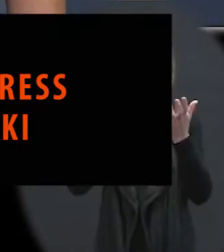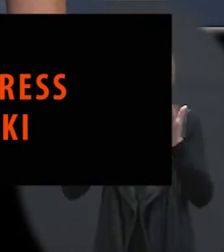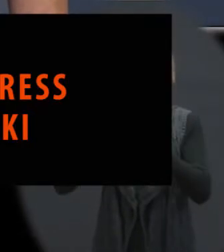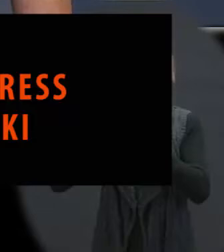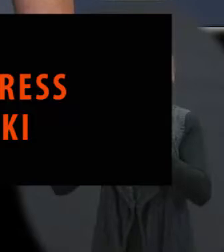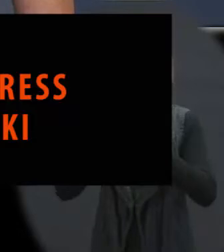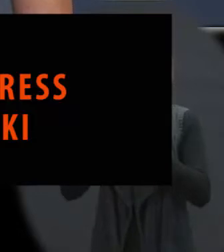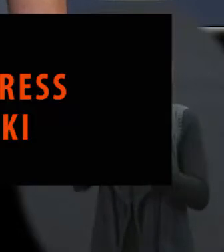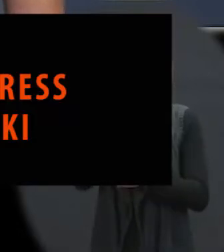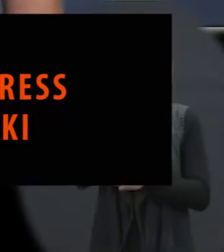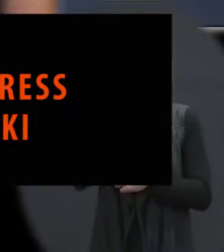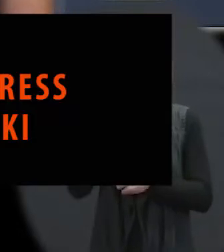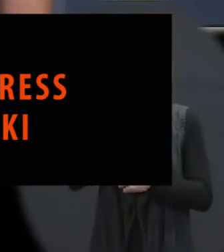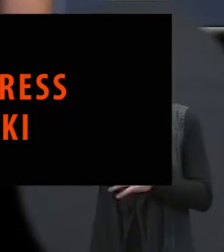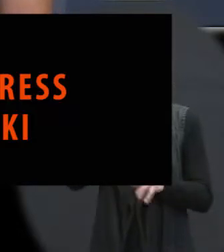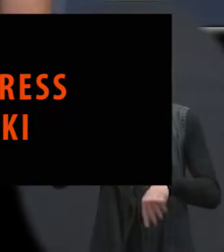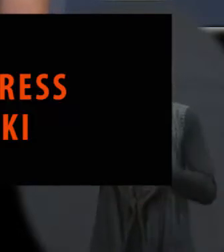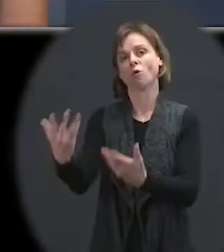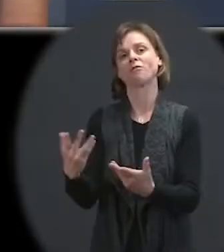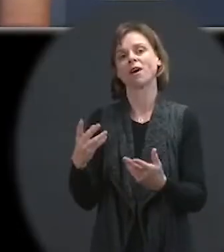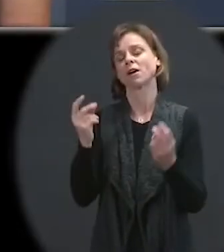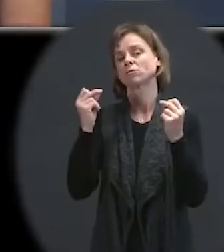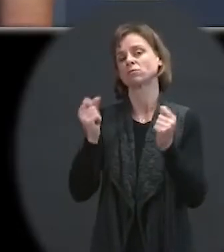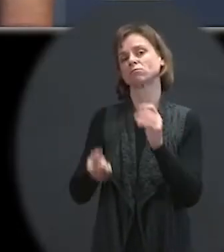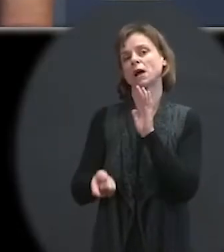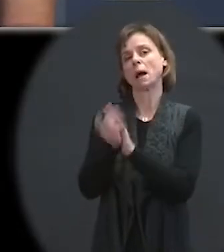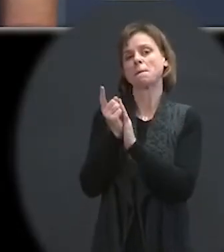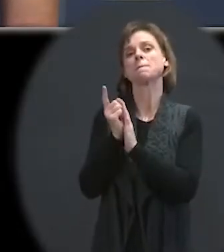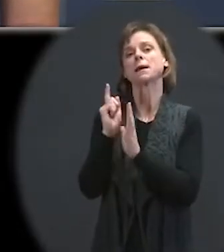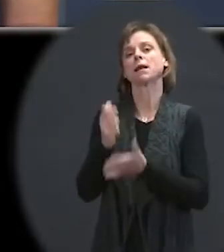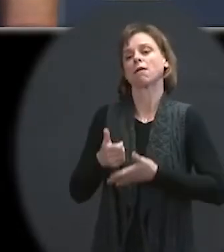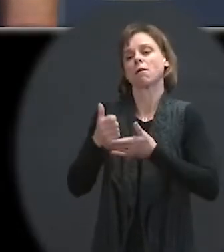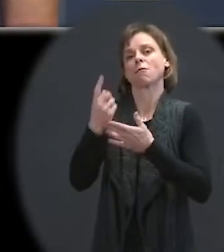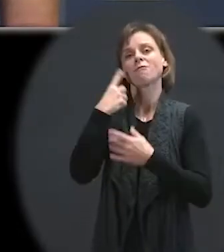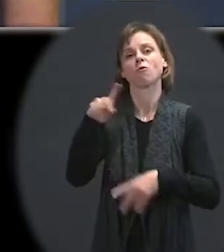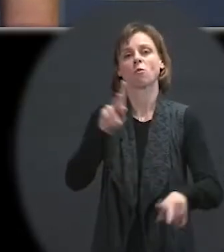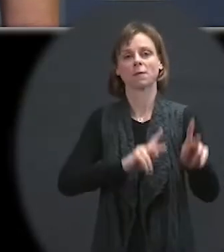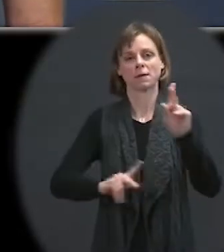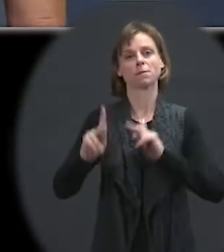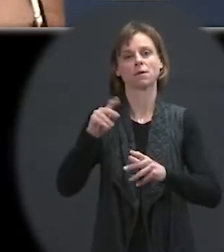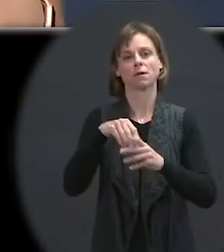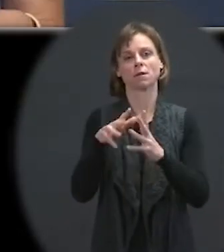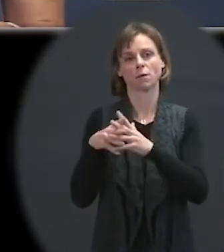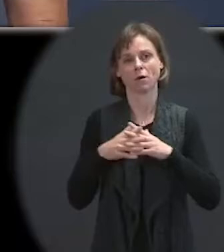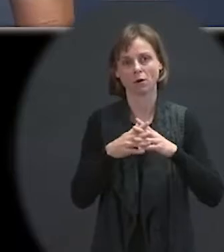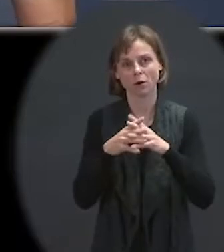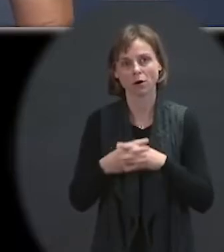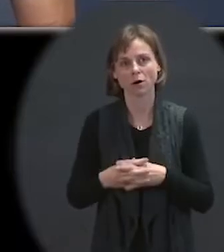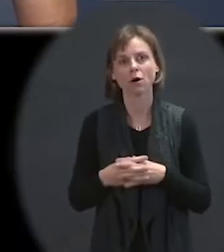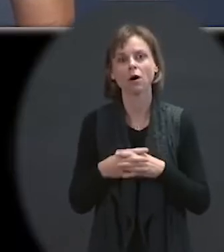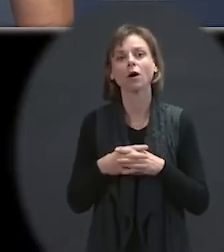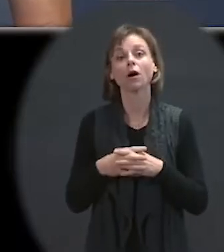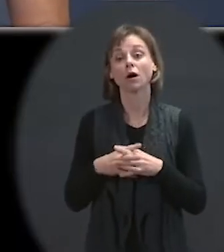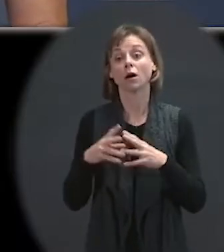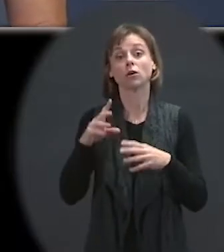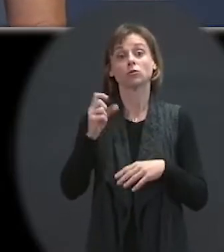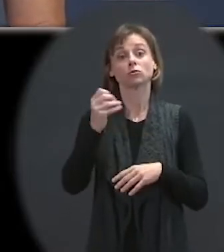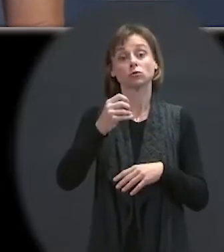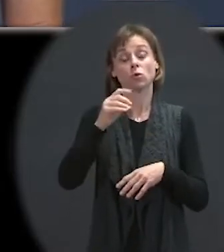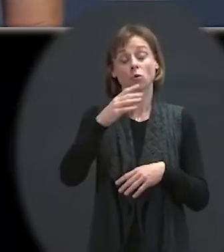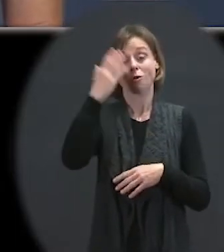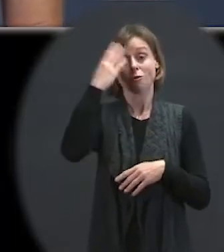Plan will deliver immediate relief to the participants, their communities, and the American people by keeping frontline workers on the job